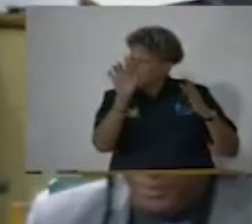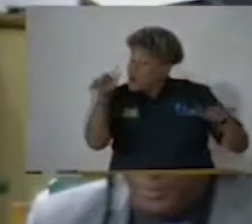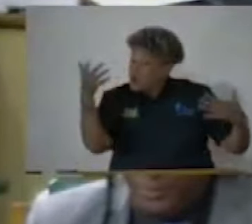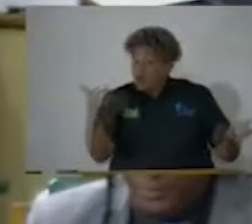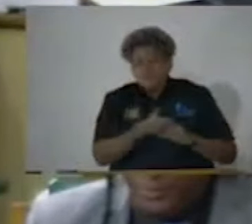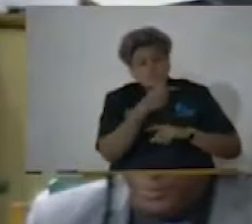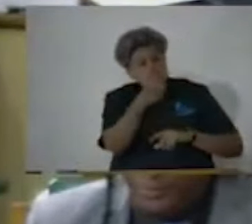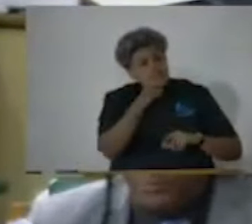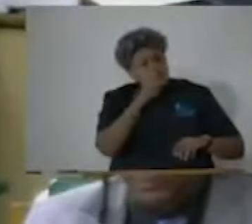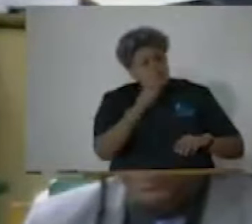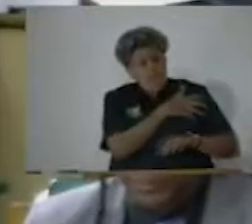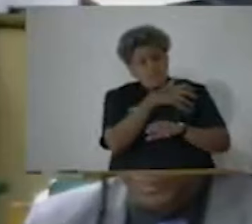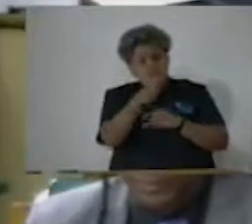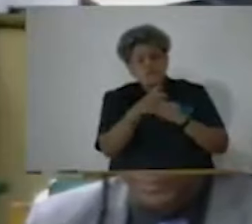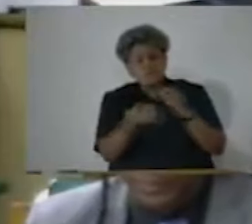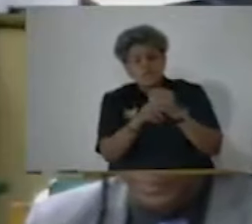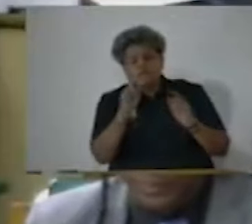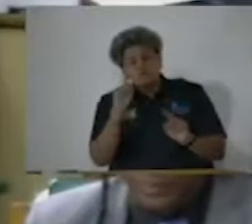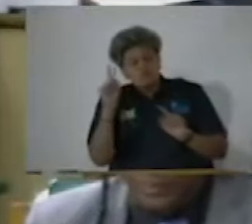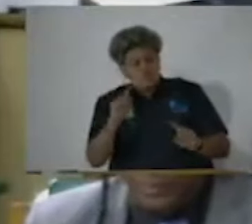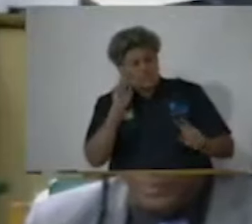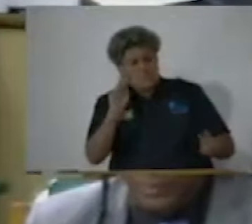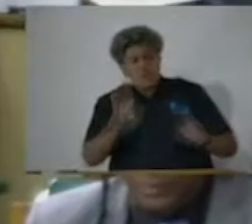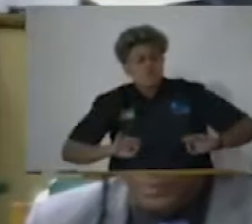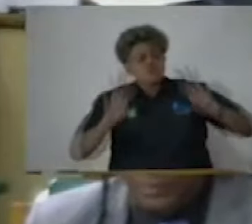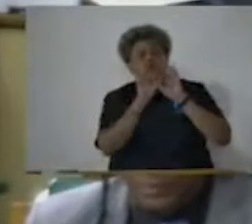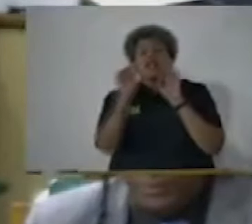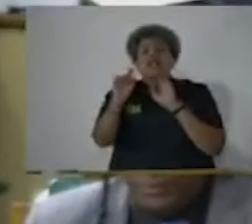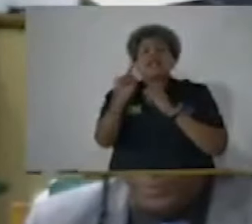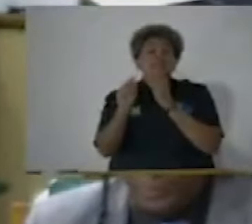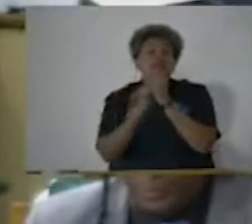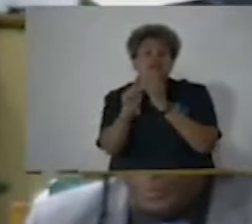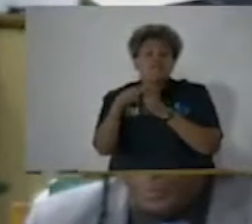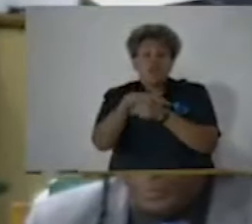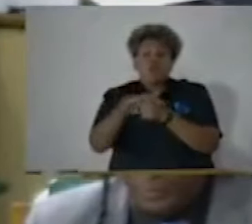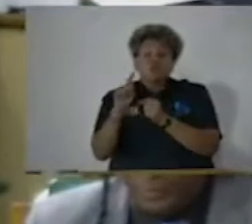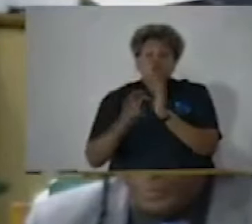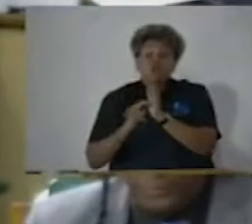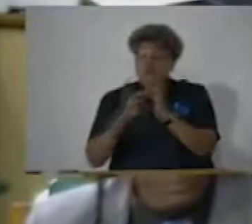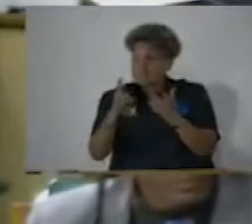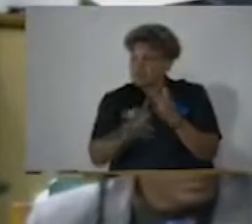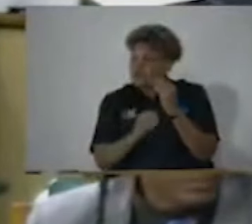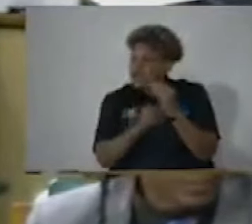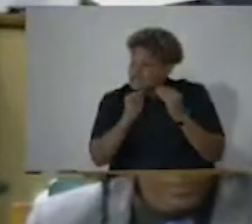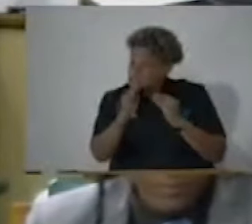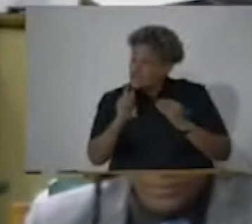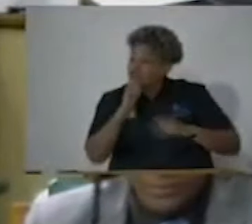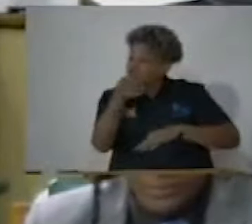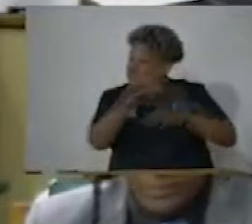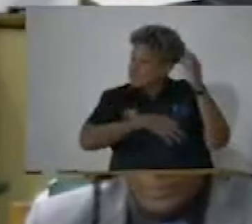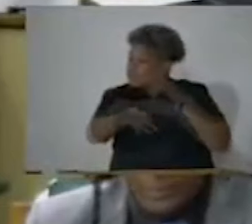they be empowered to respond to the critical needs of their constituents, but not to